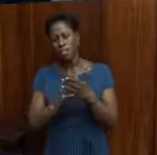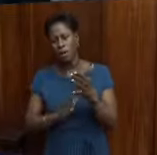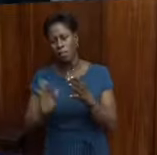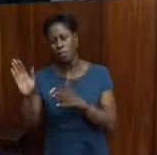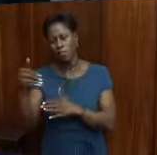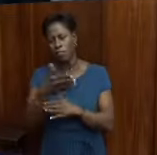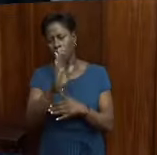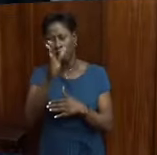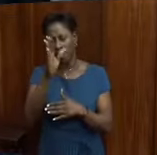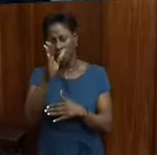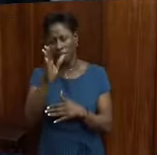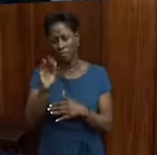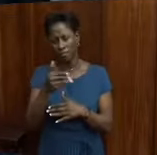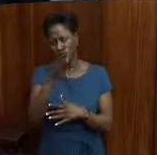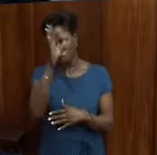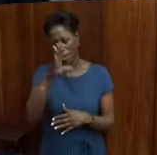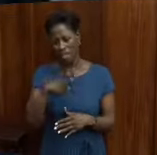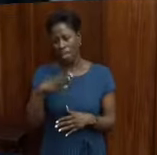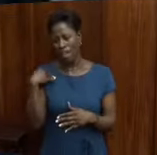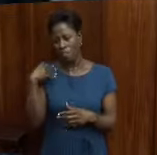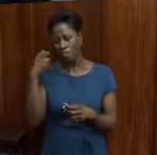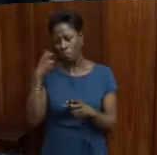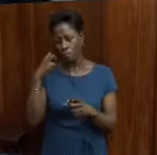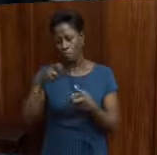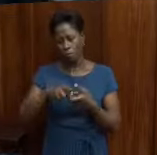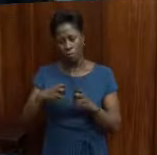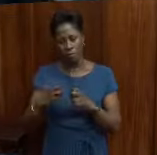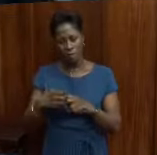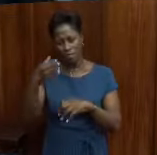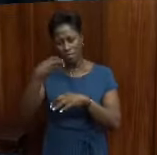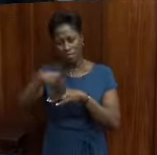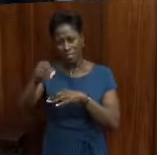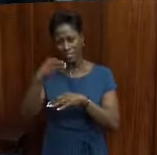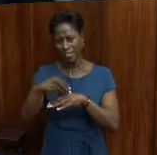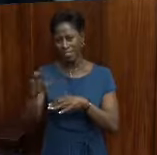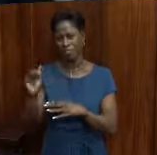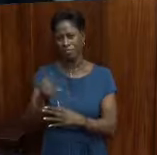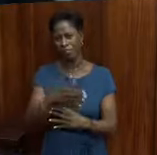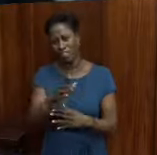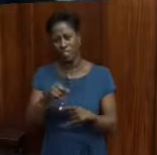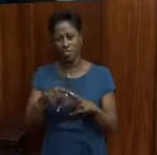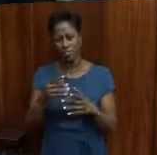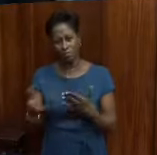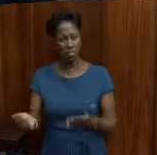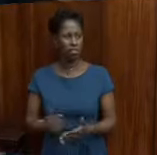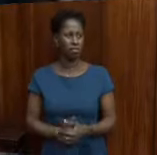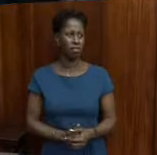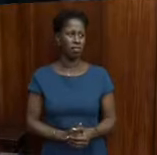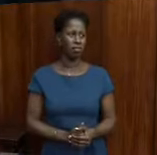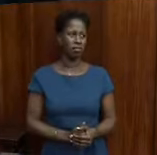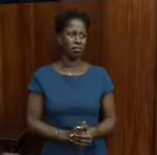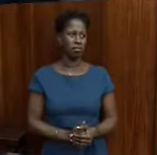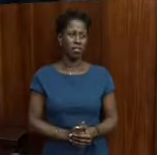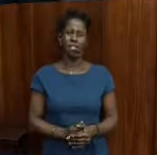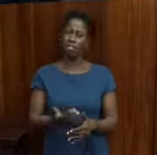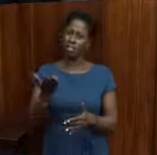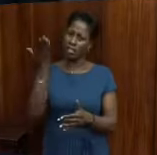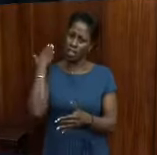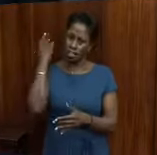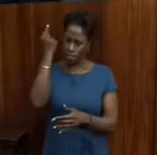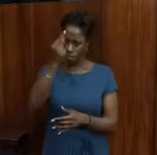their produce to a central marketing agency facilitating catcheries because of the failure of the past government